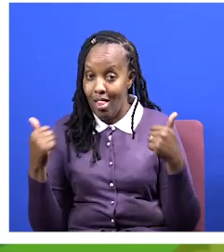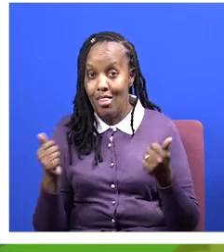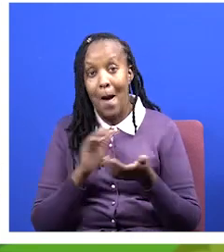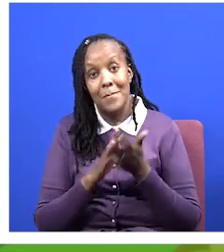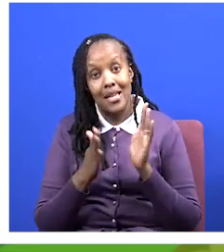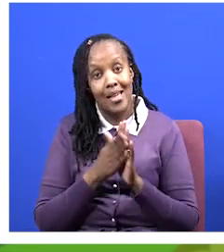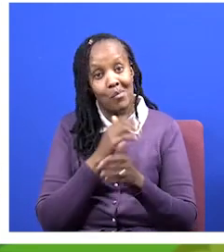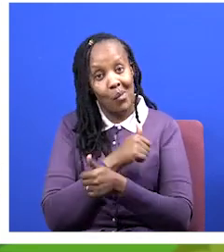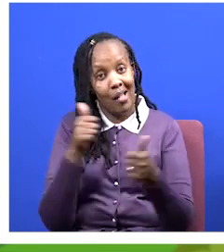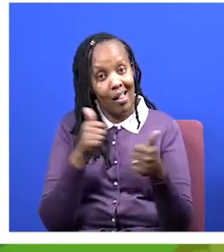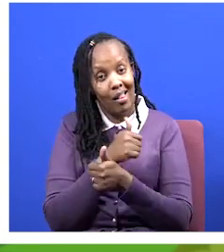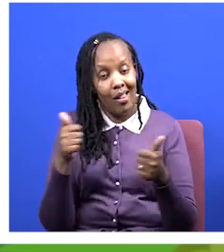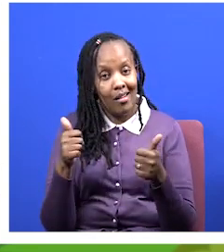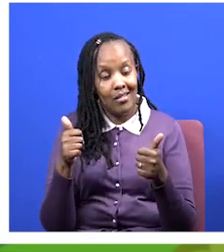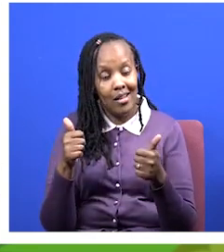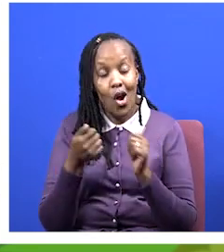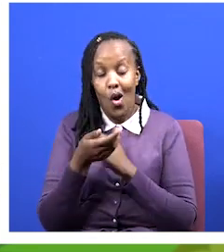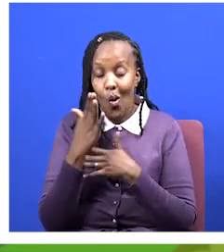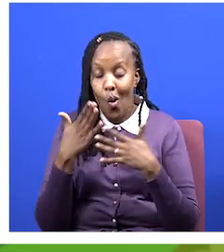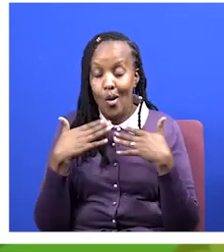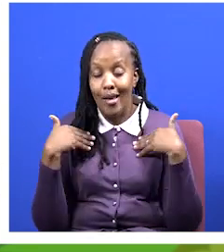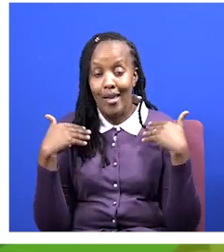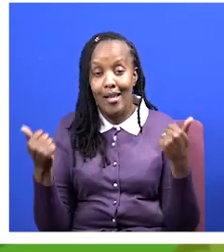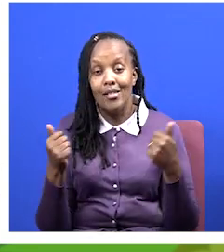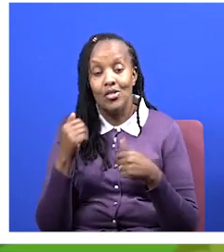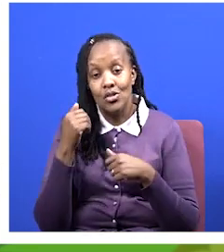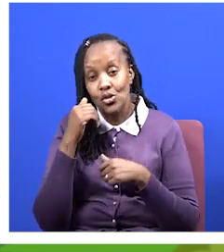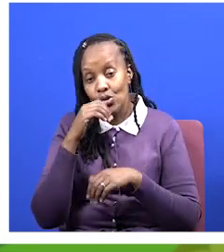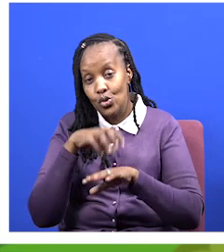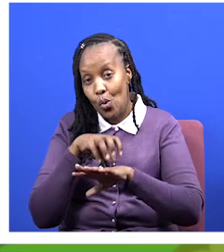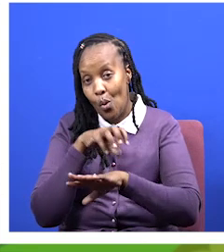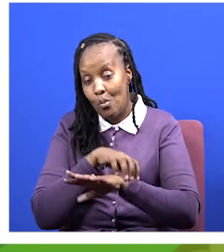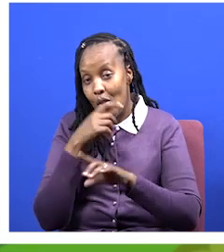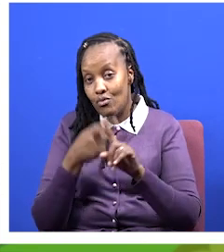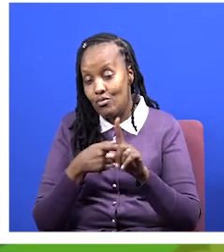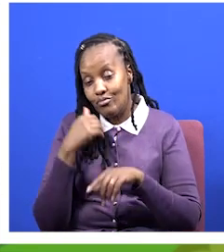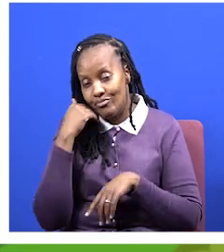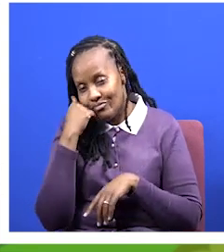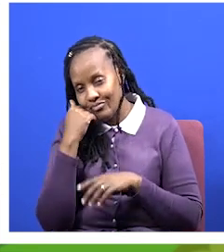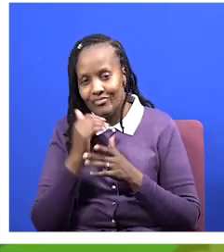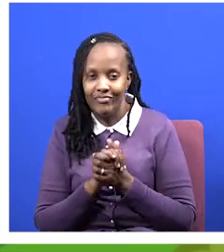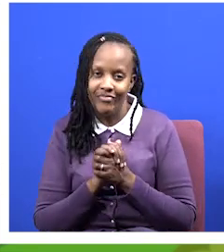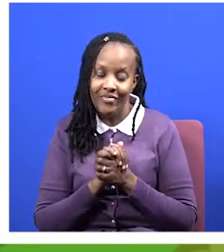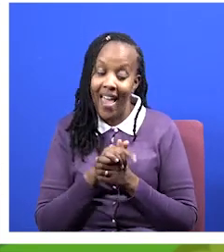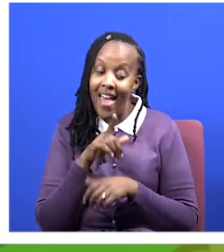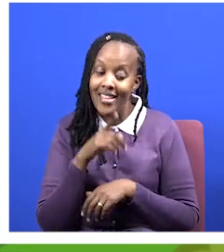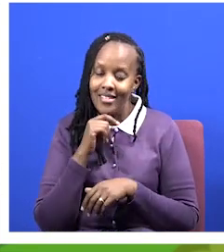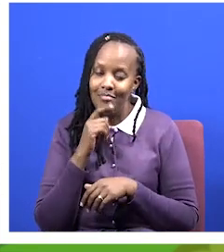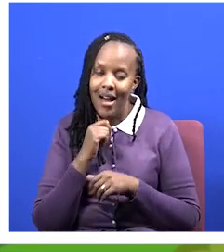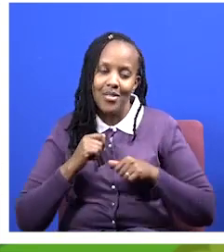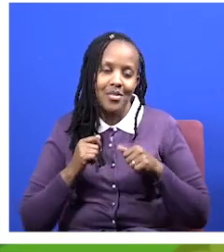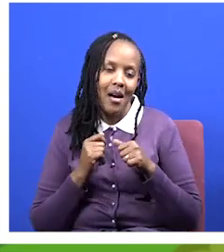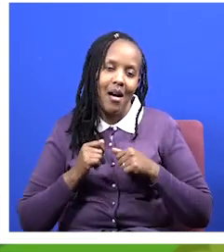his health. God healed Job from his sickness. And Job was